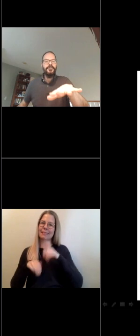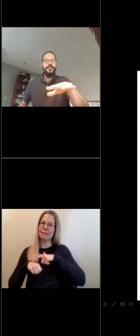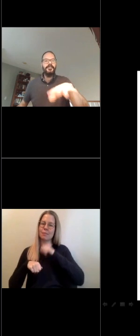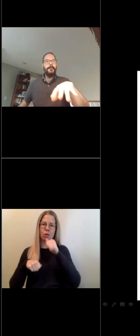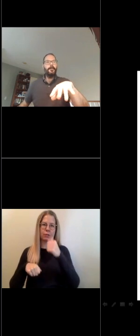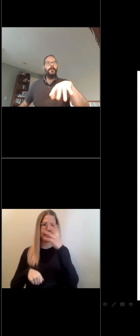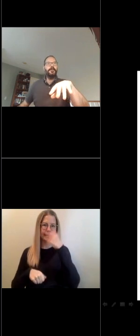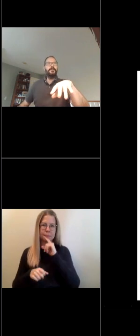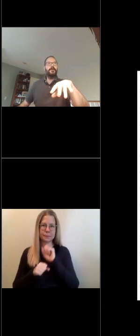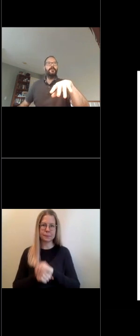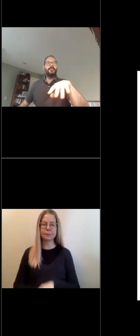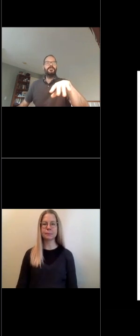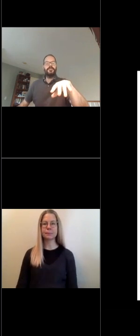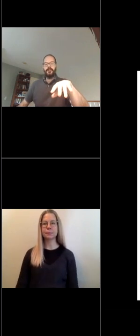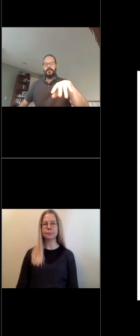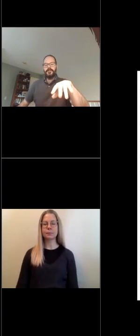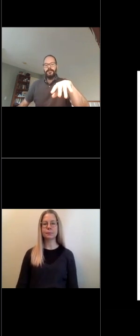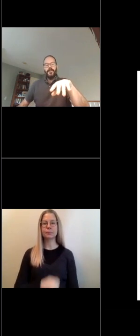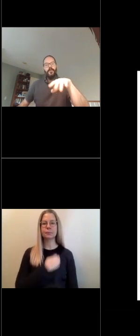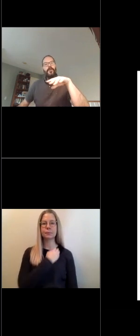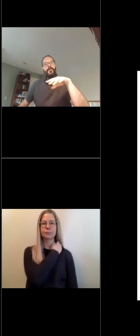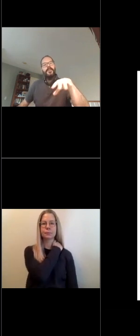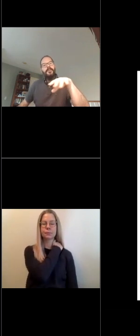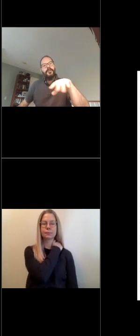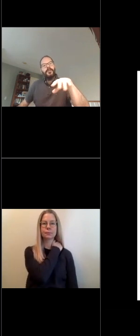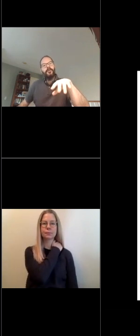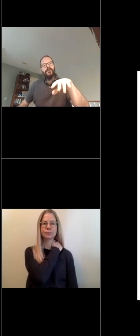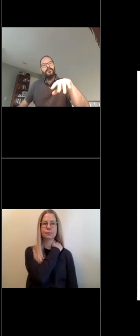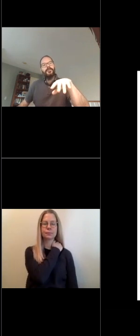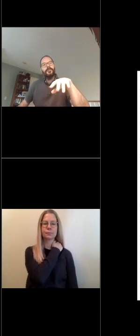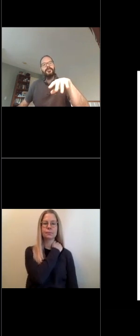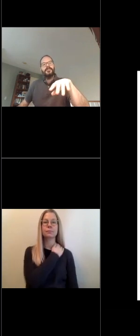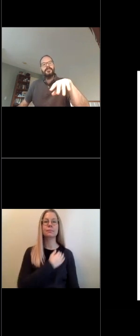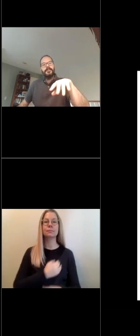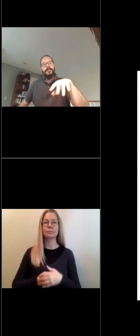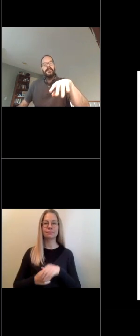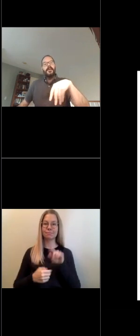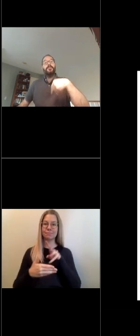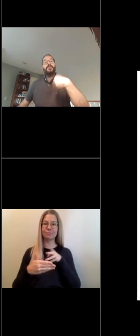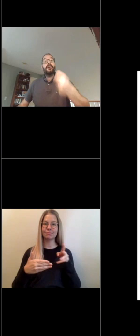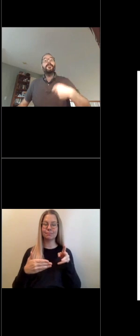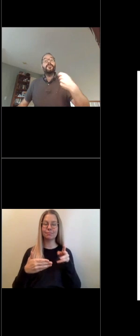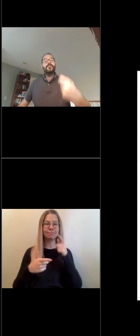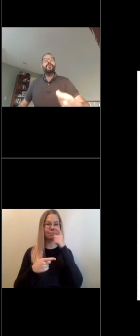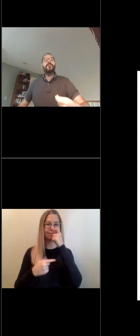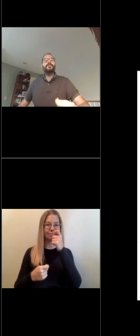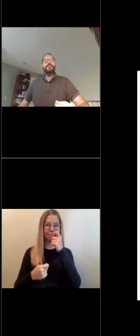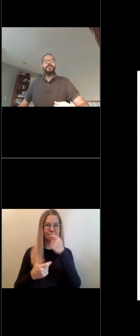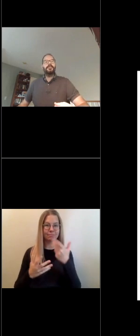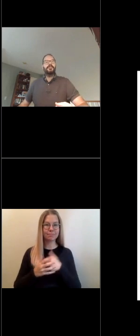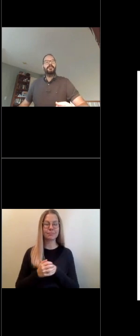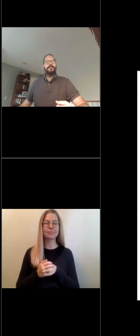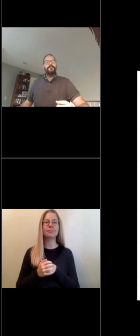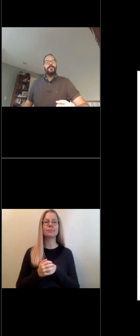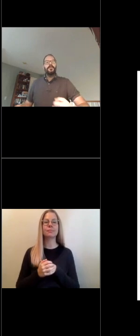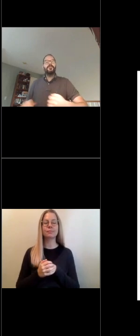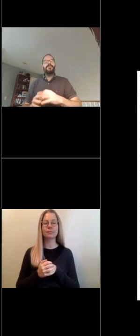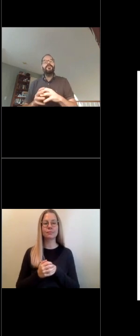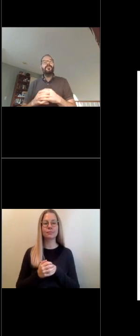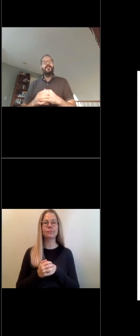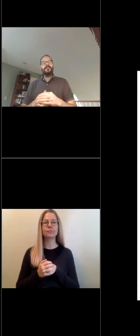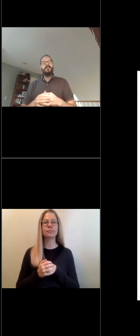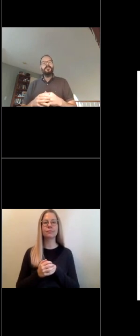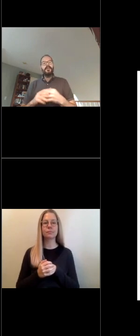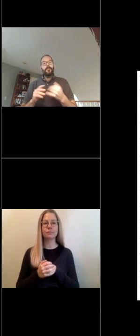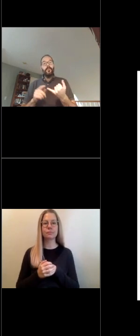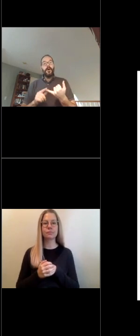an interesting point about these charts. When we look at older adult sleep and we talk about the normal changes, there's a